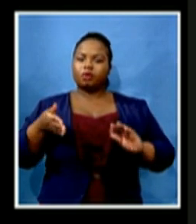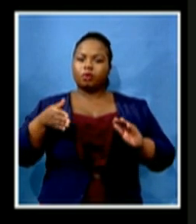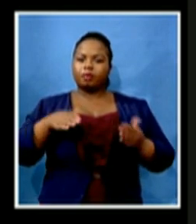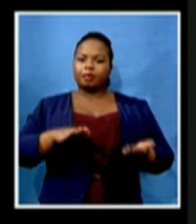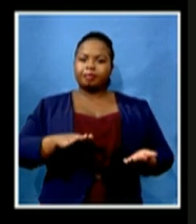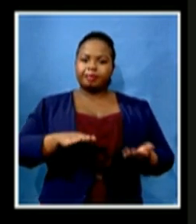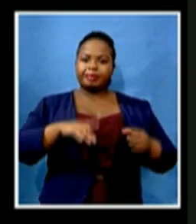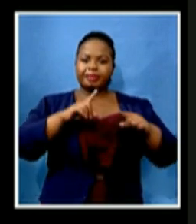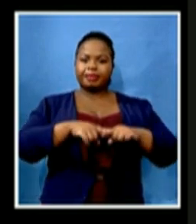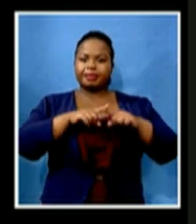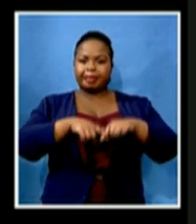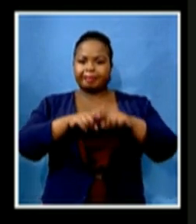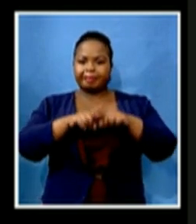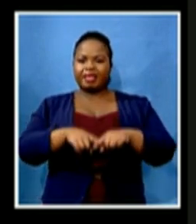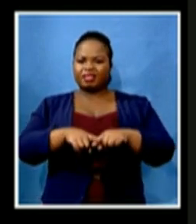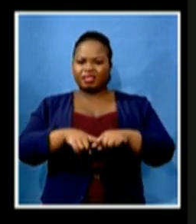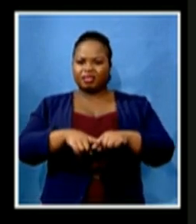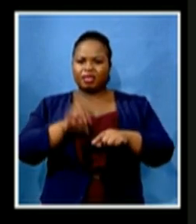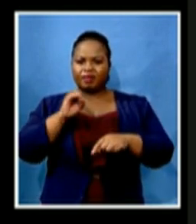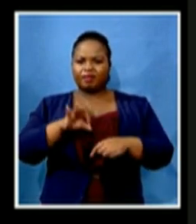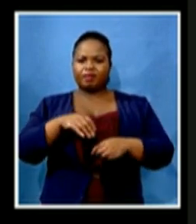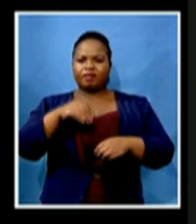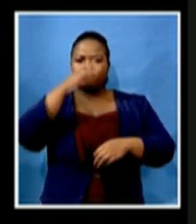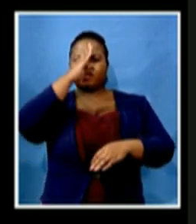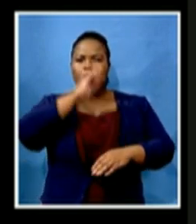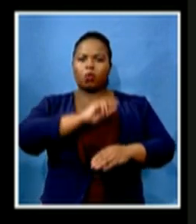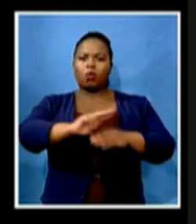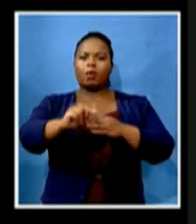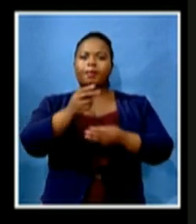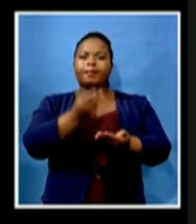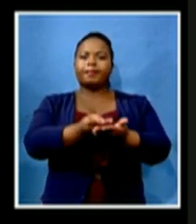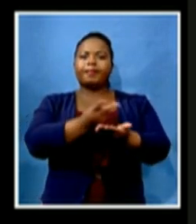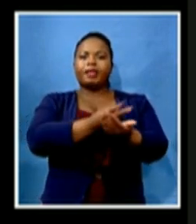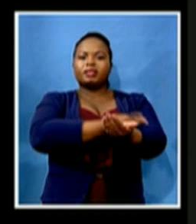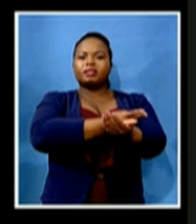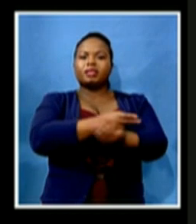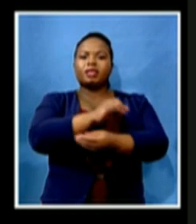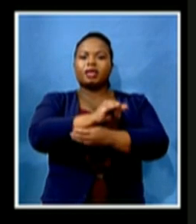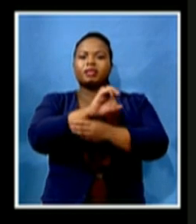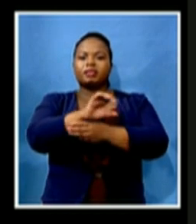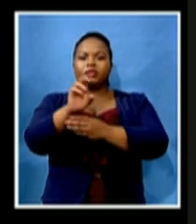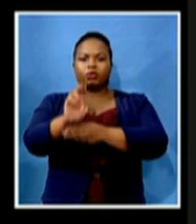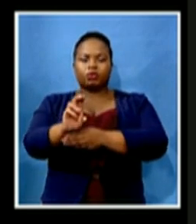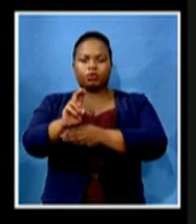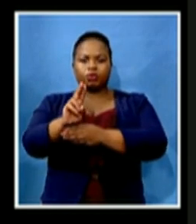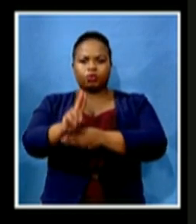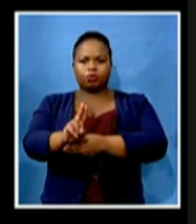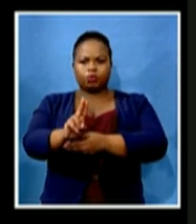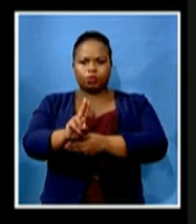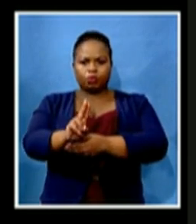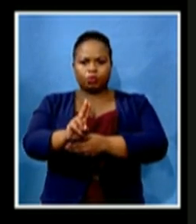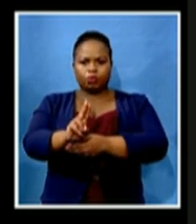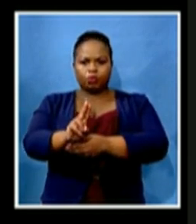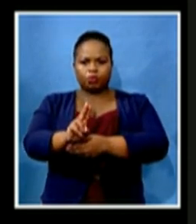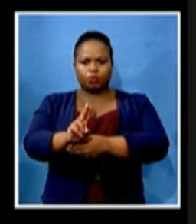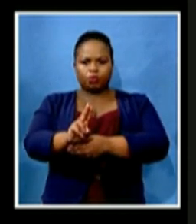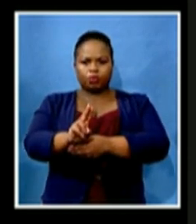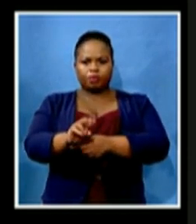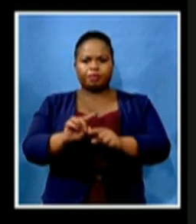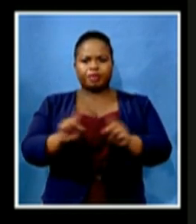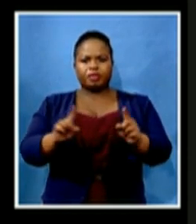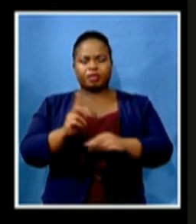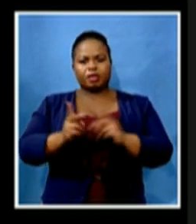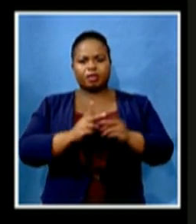also specify that there are known thresholds to how much capacity we have. So